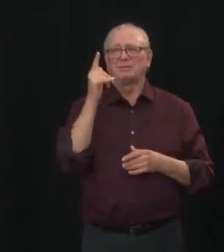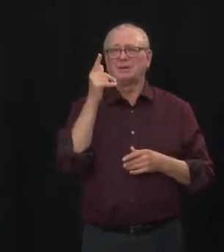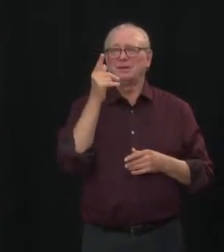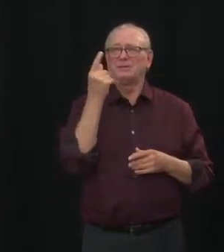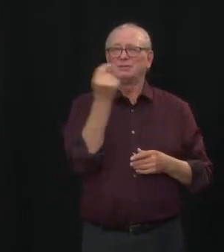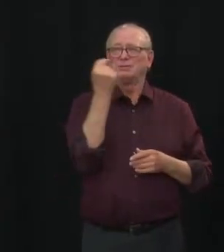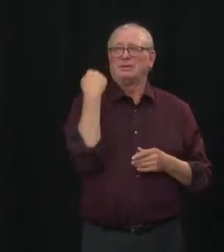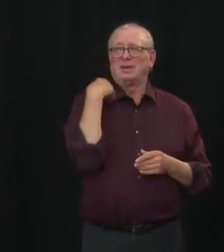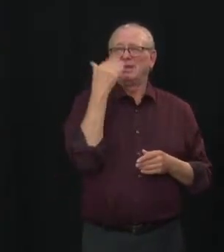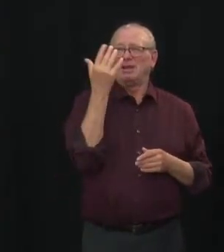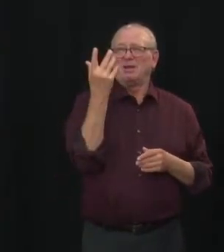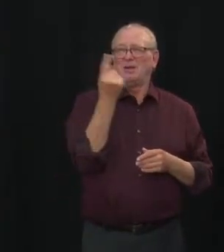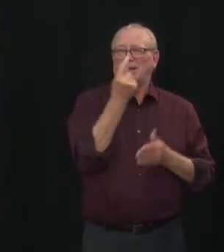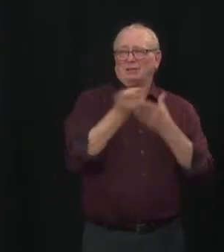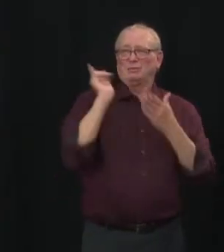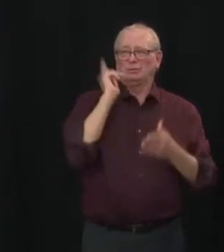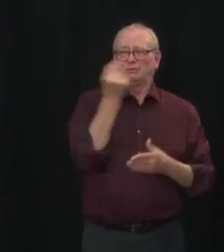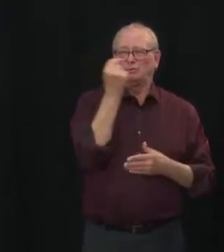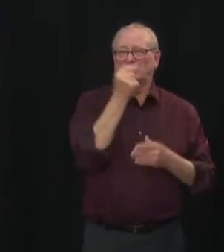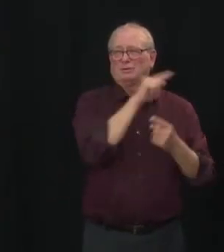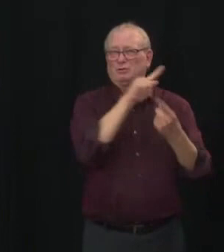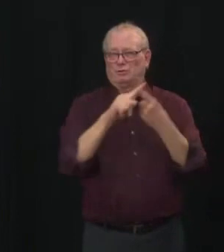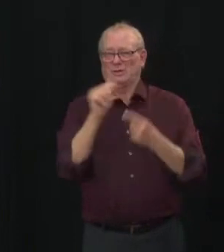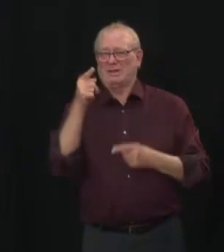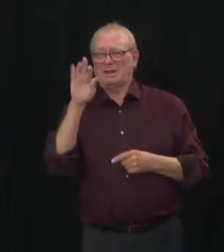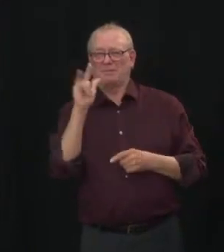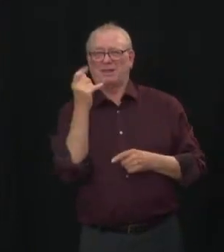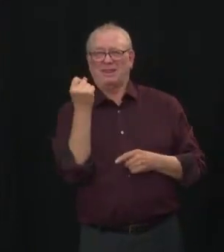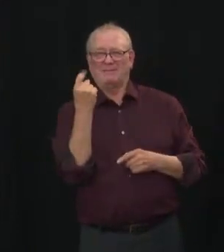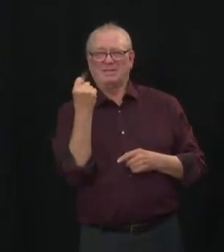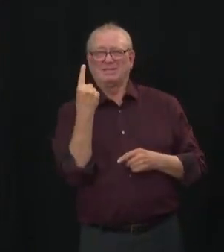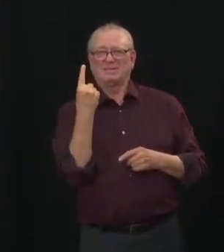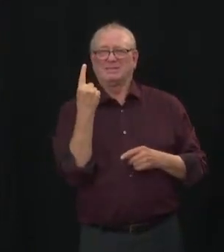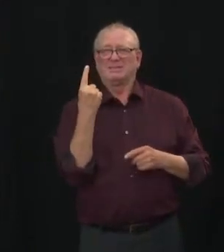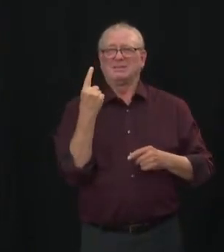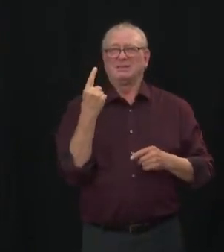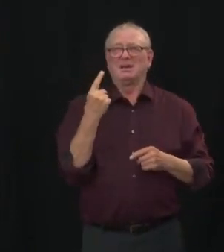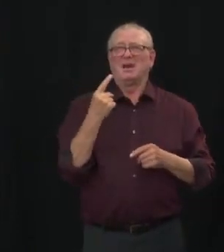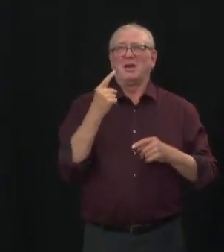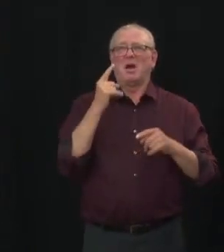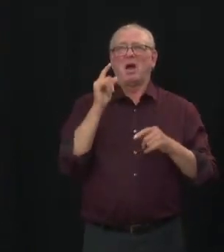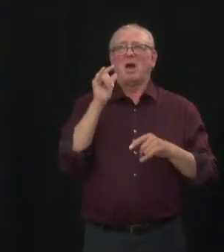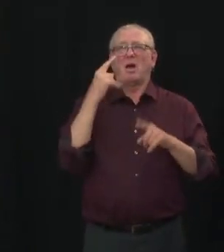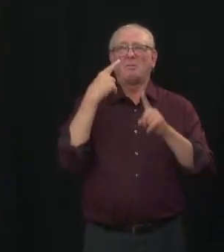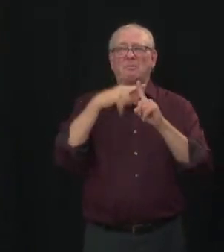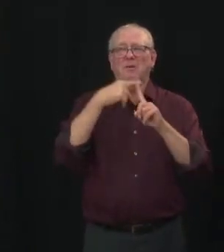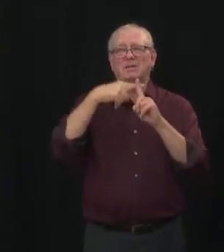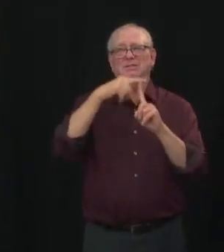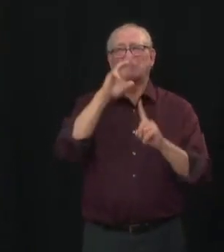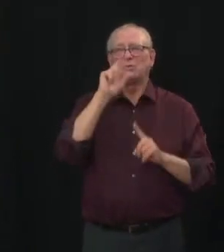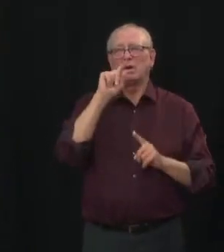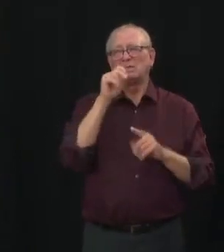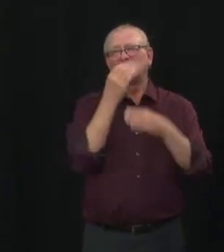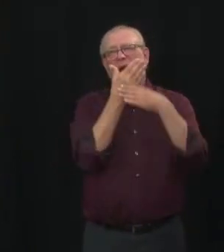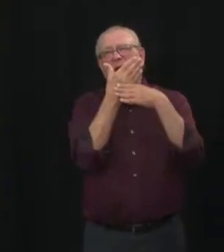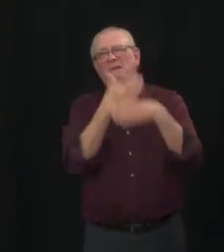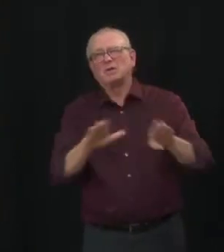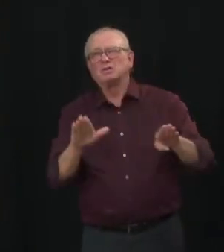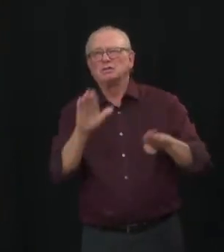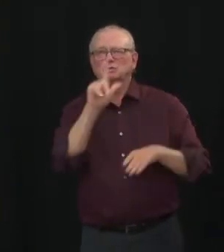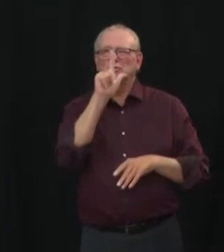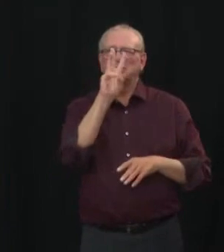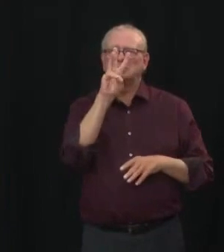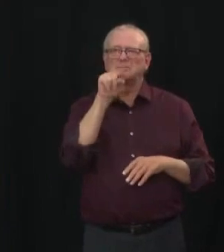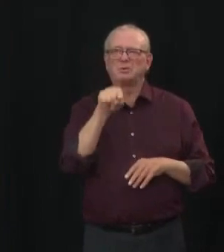average positivity rate for PCR tests completed over the past 7 days is stable. It was 26.6% compared